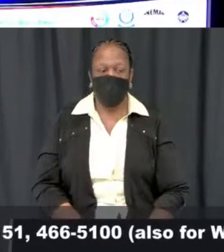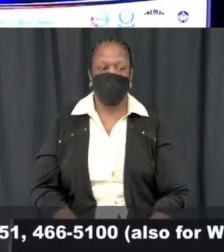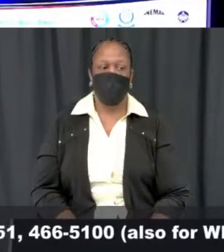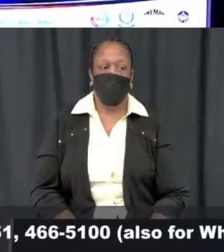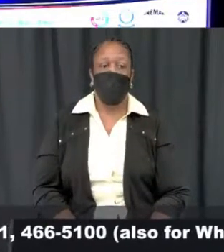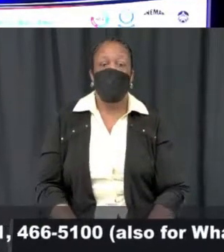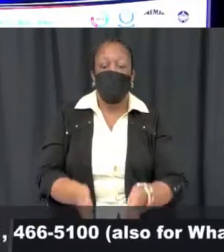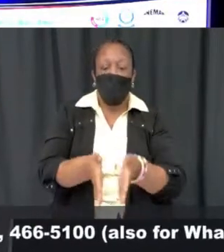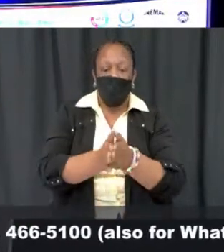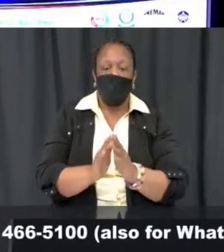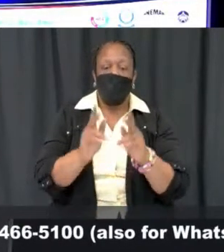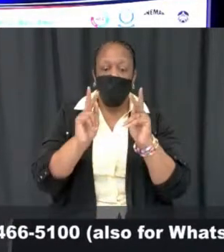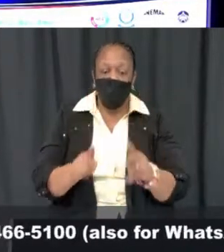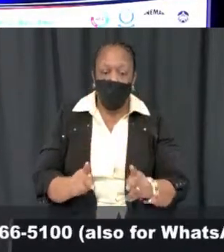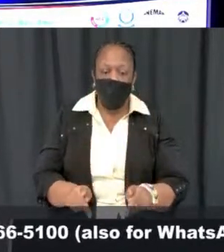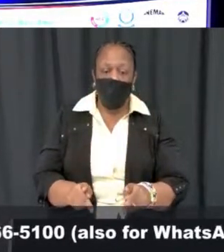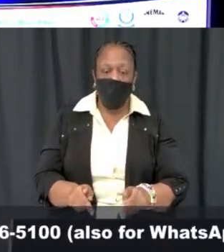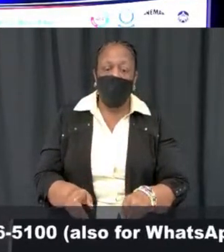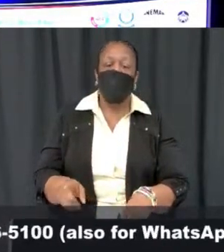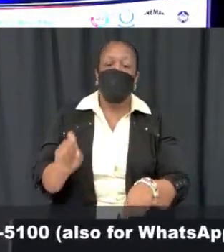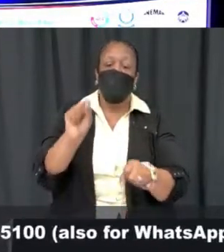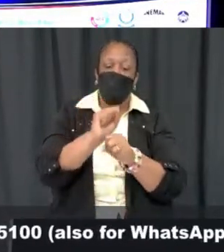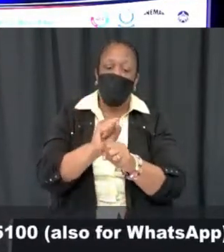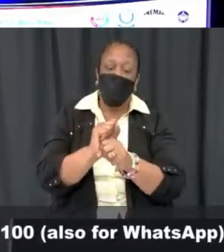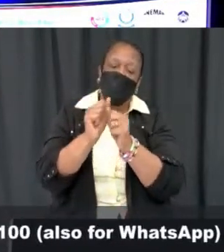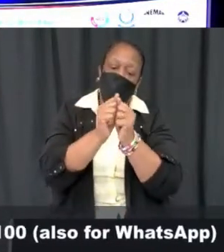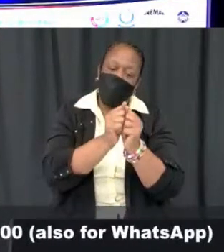for our own safety. Thank you.